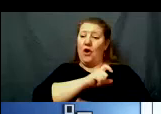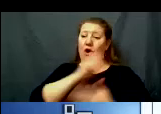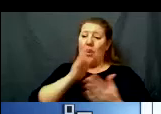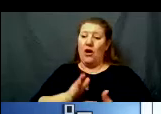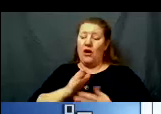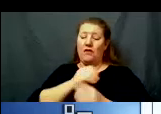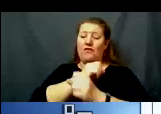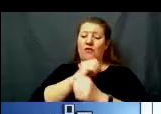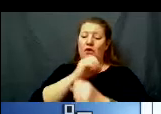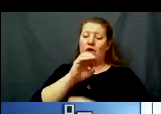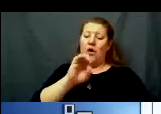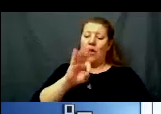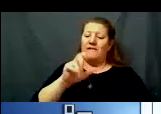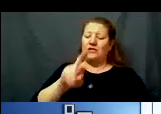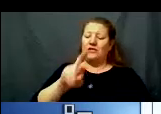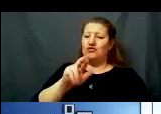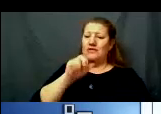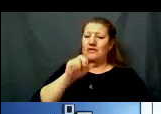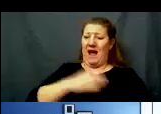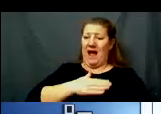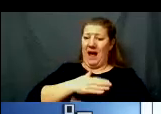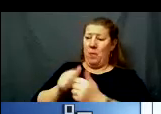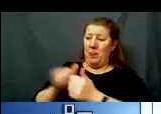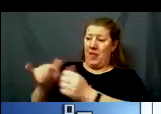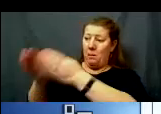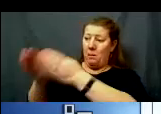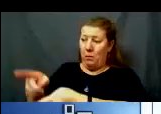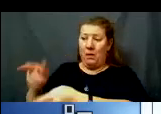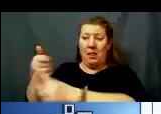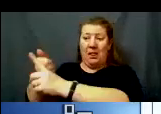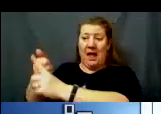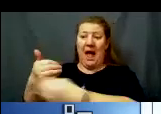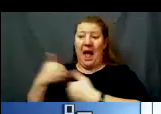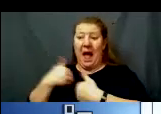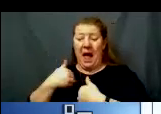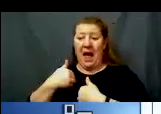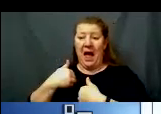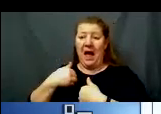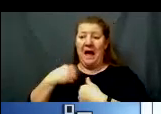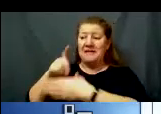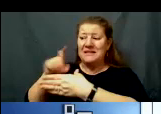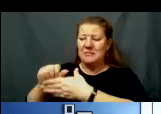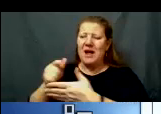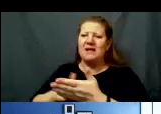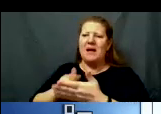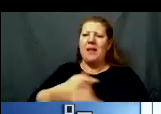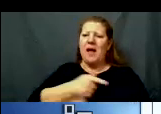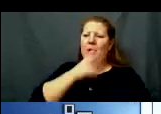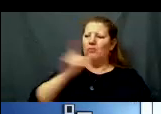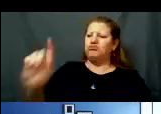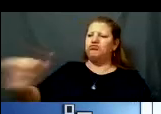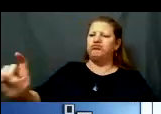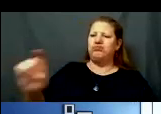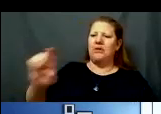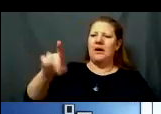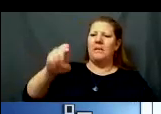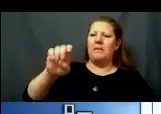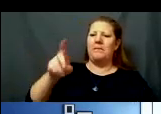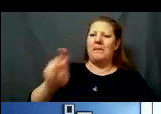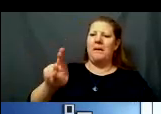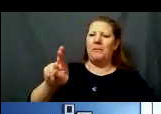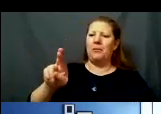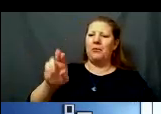or a non-response from a person with a disability, they will often spray them with pepper spray. It contains that chemical compound